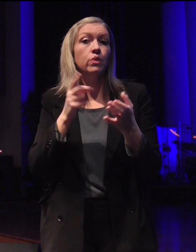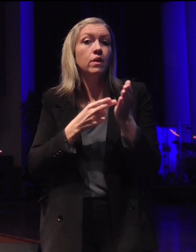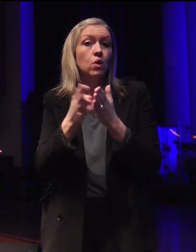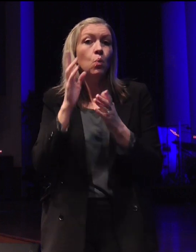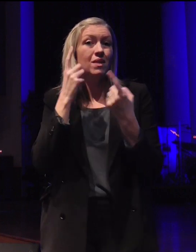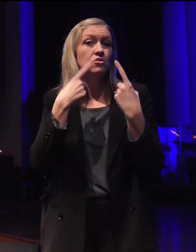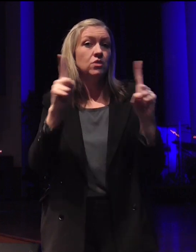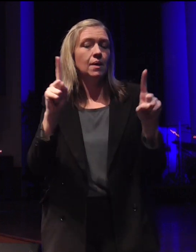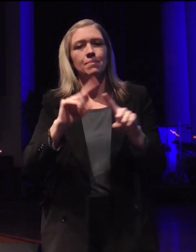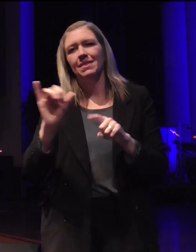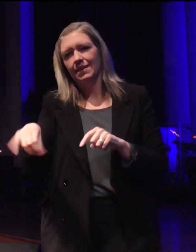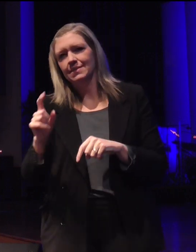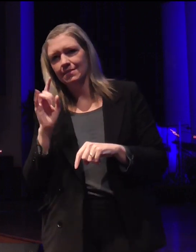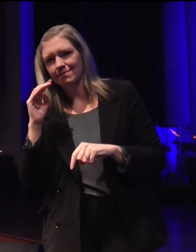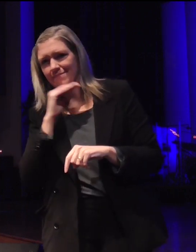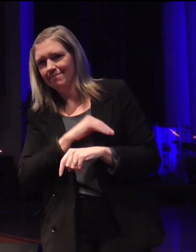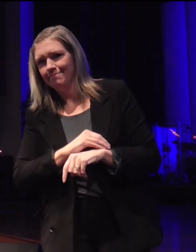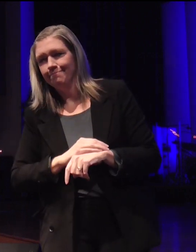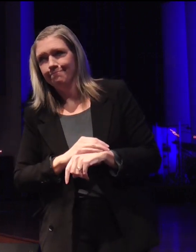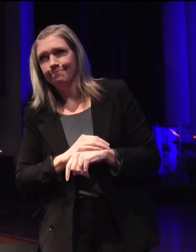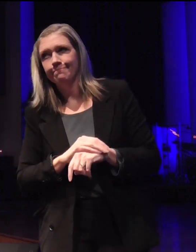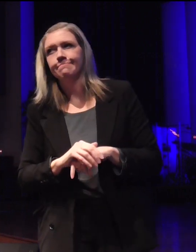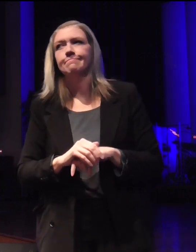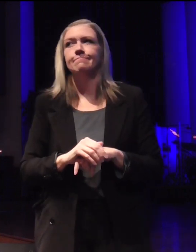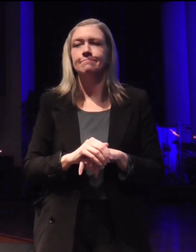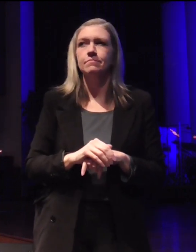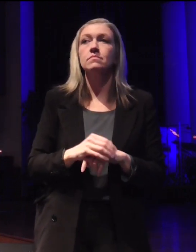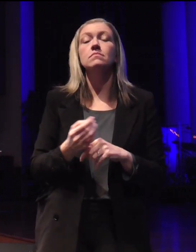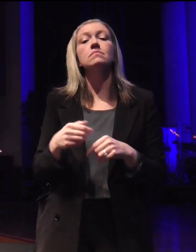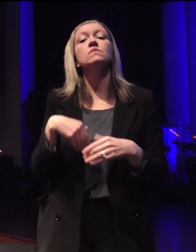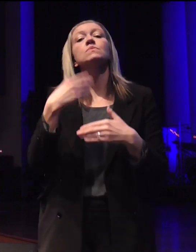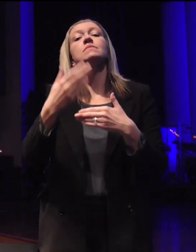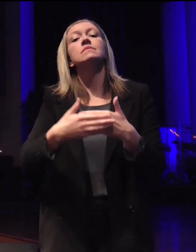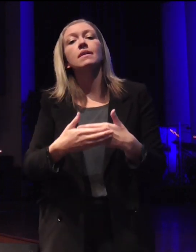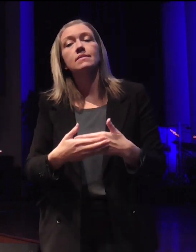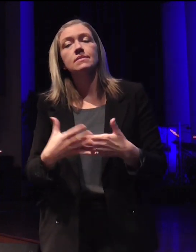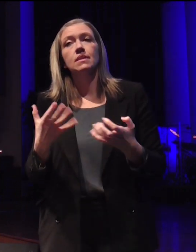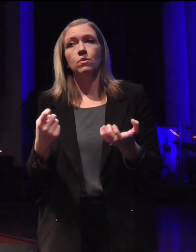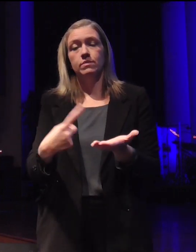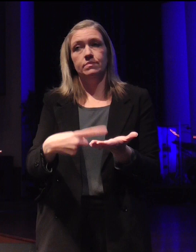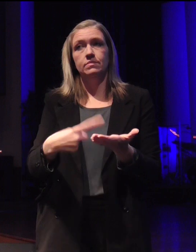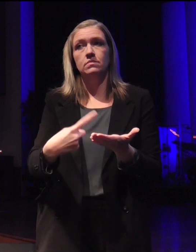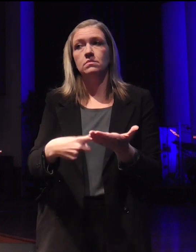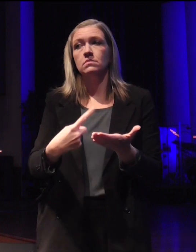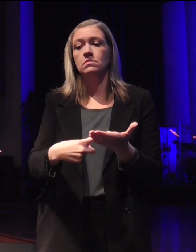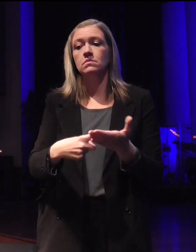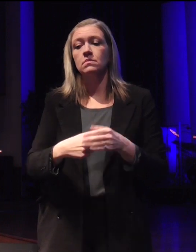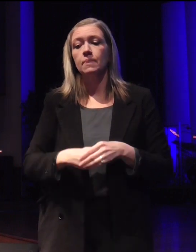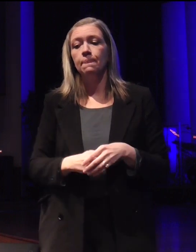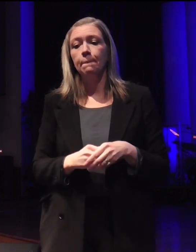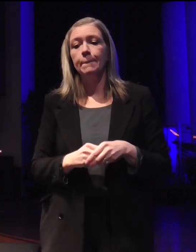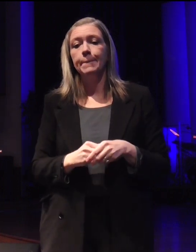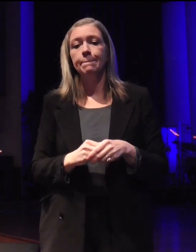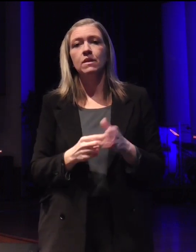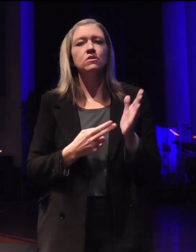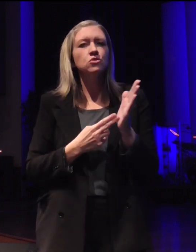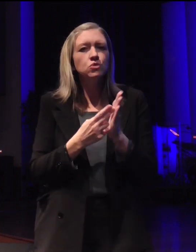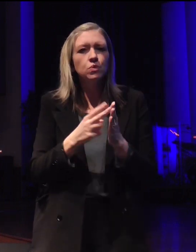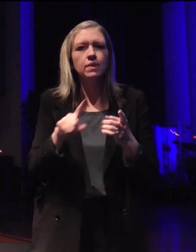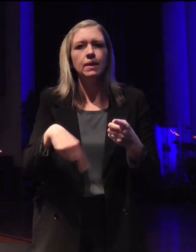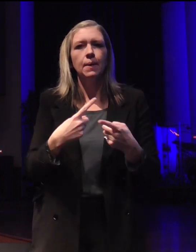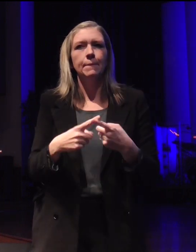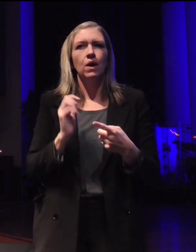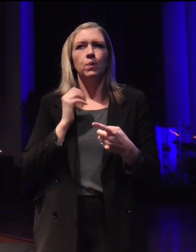sure. And so what I want to say, the next thing I want to talk about here is the truth about our